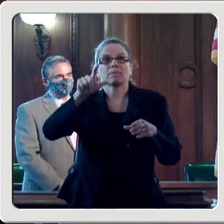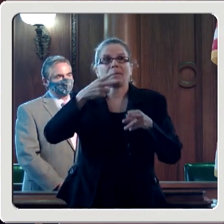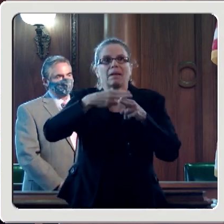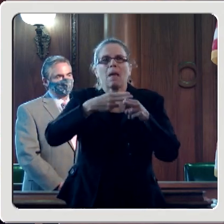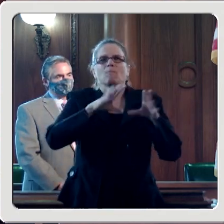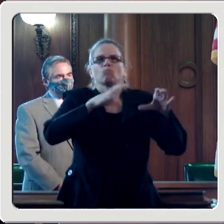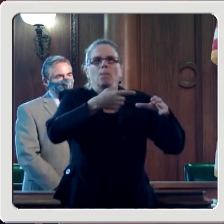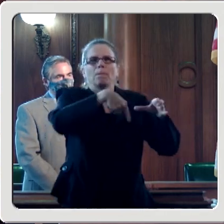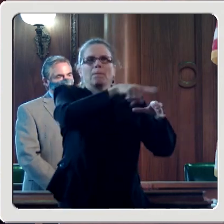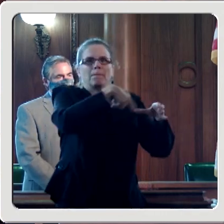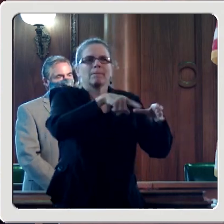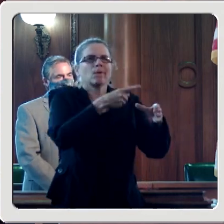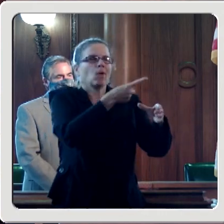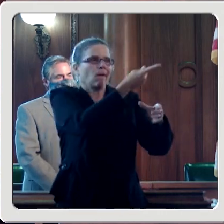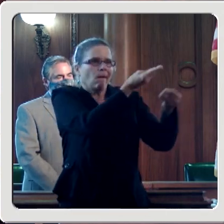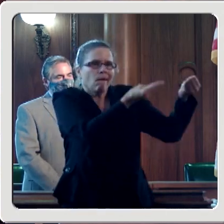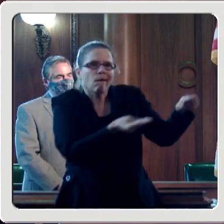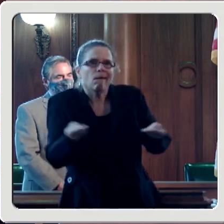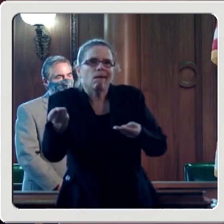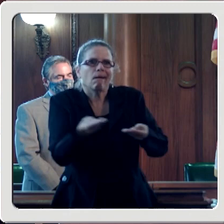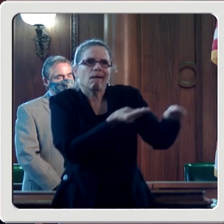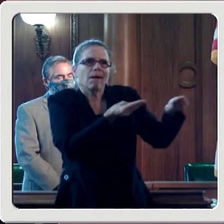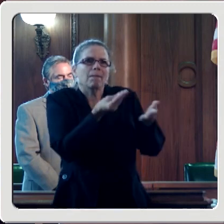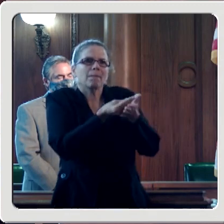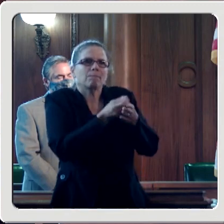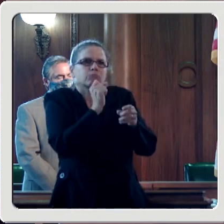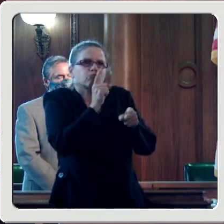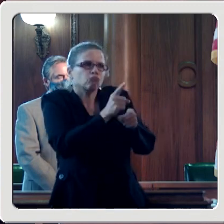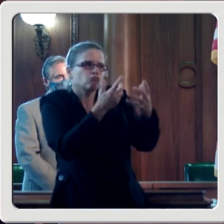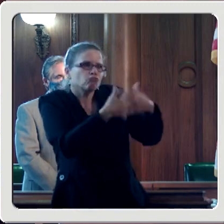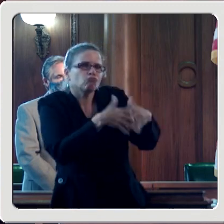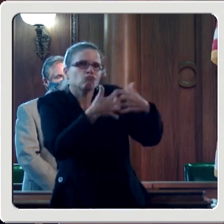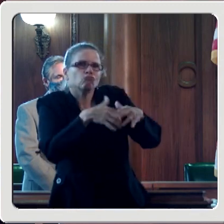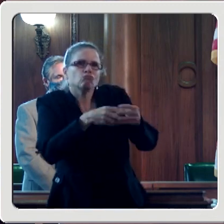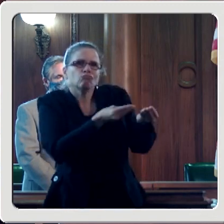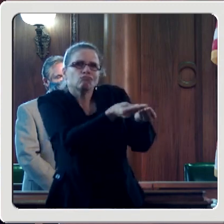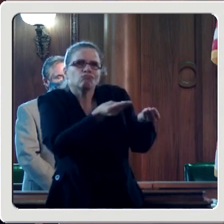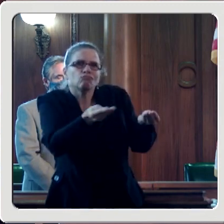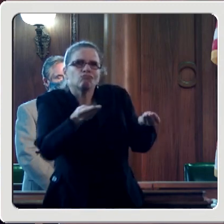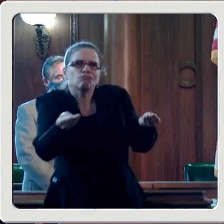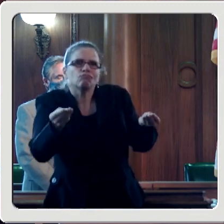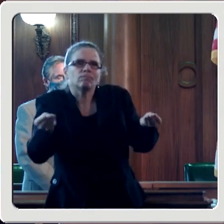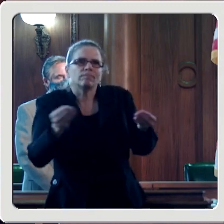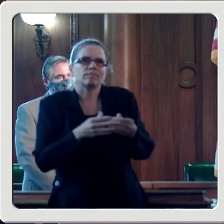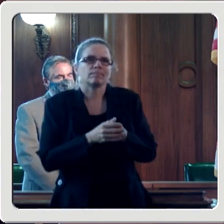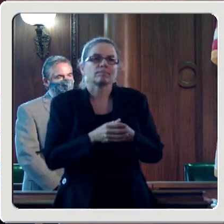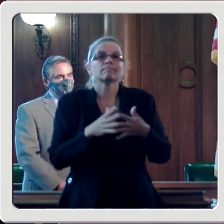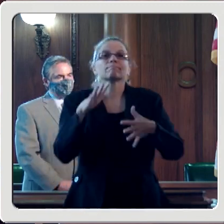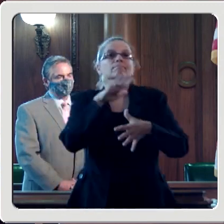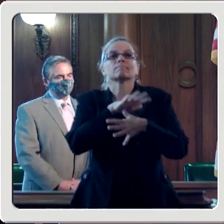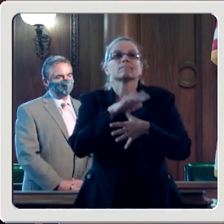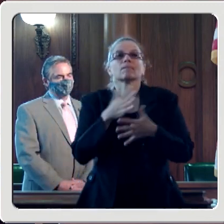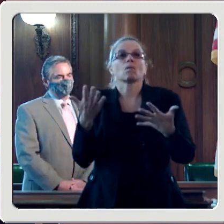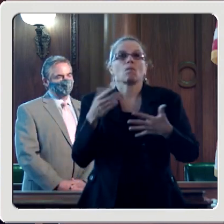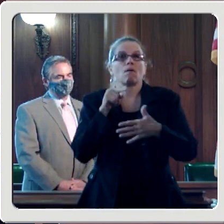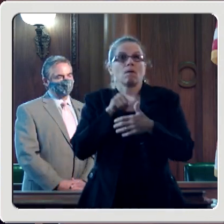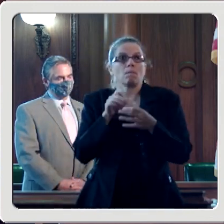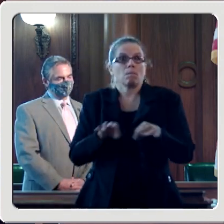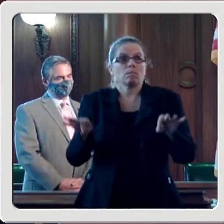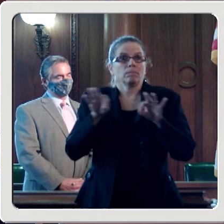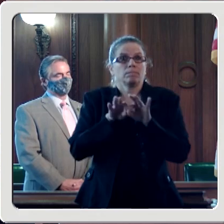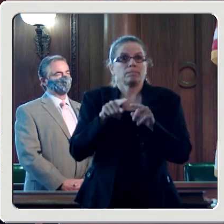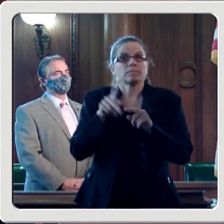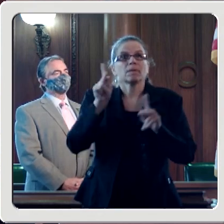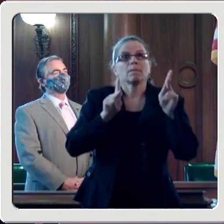surrounding how exactly that money is going to be dispersed. But again, our priorities remain with minority and